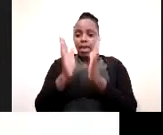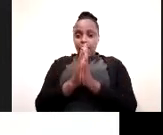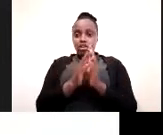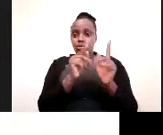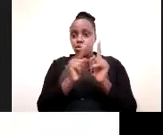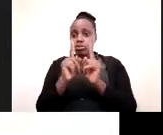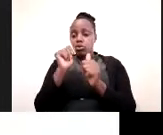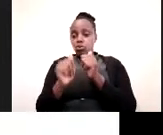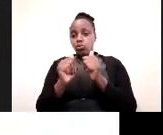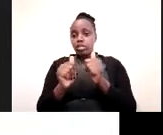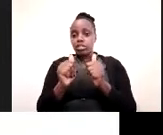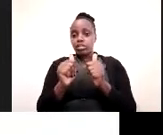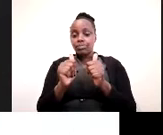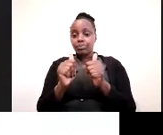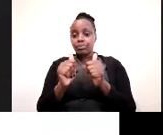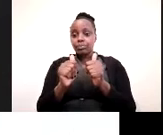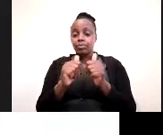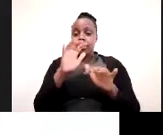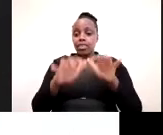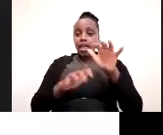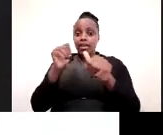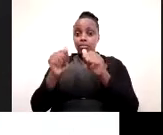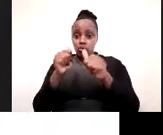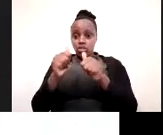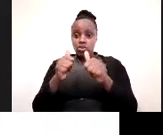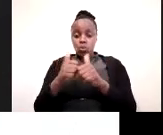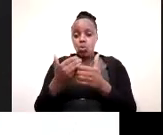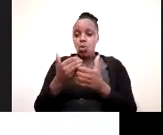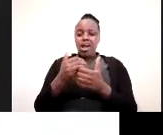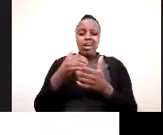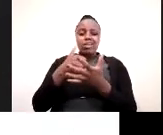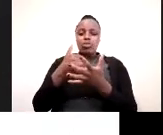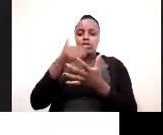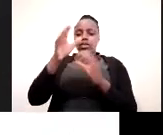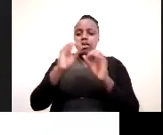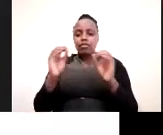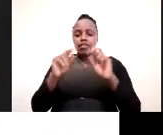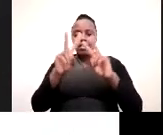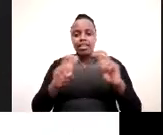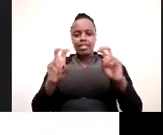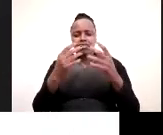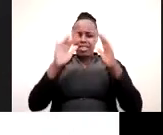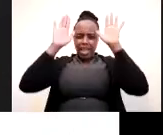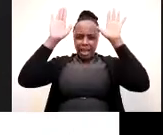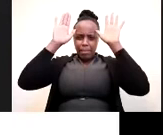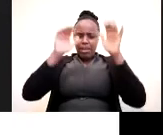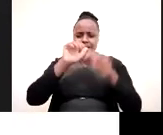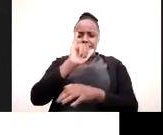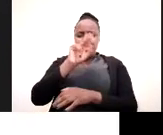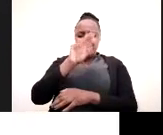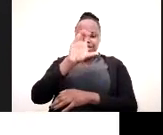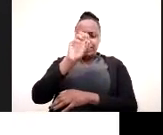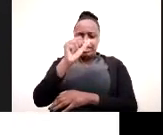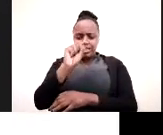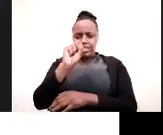on animals that were not contemplated until now, so cervids, rabbits, insects, and